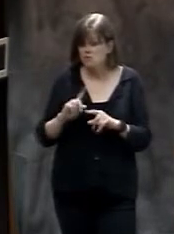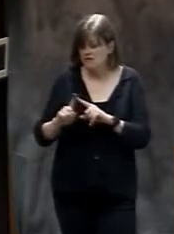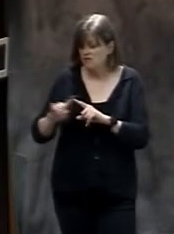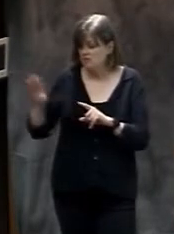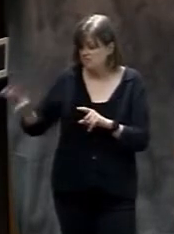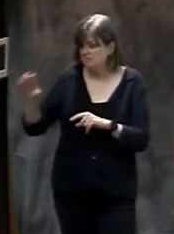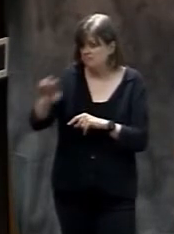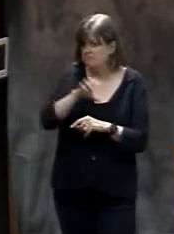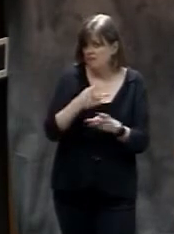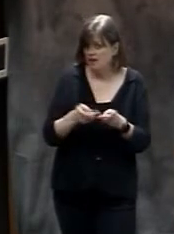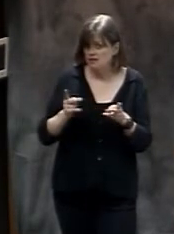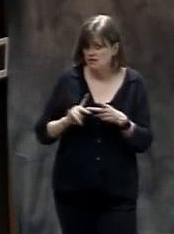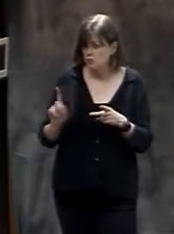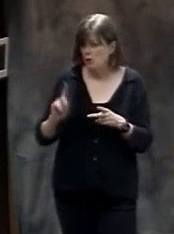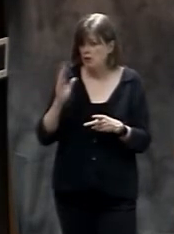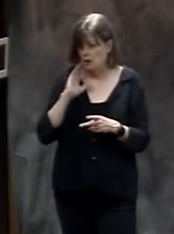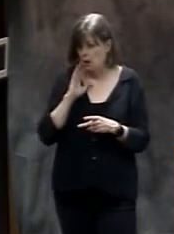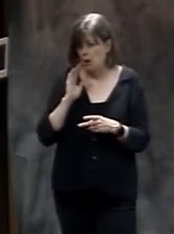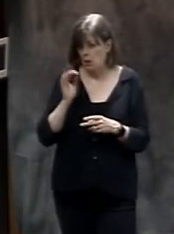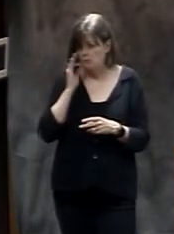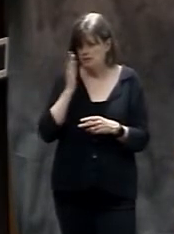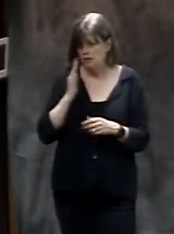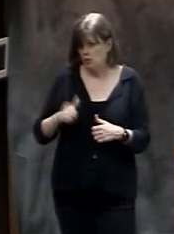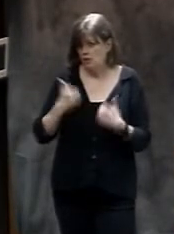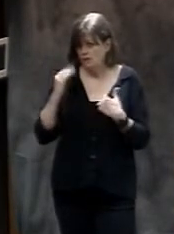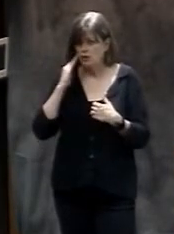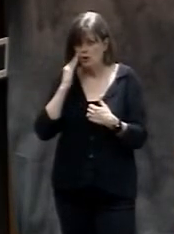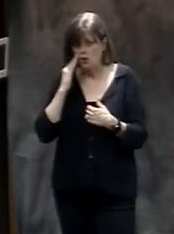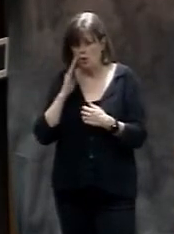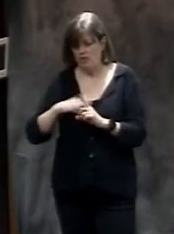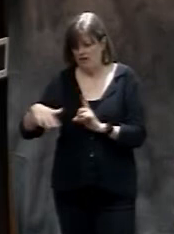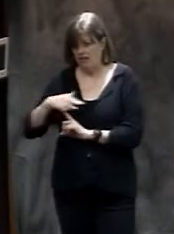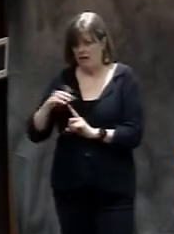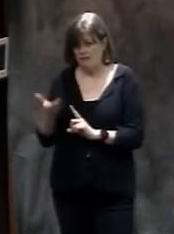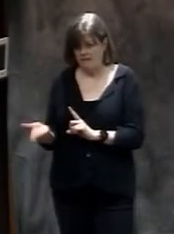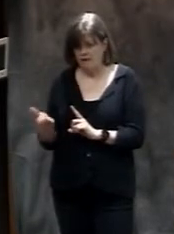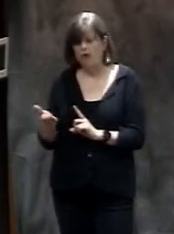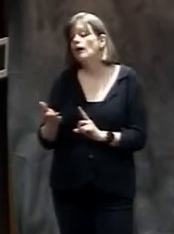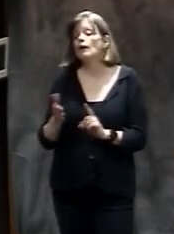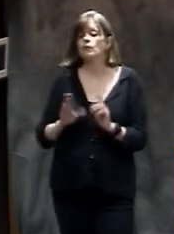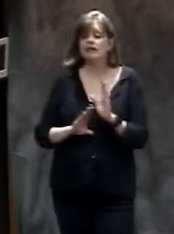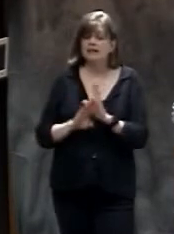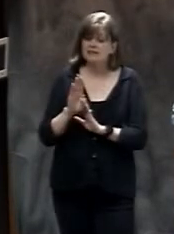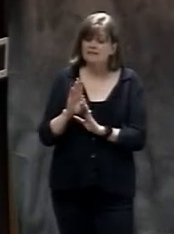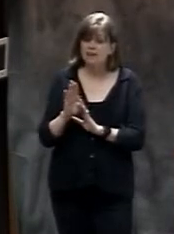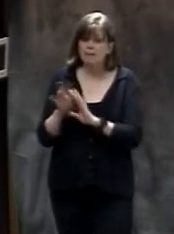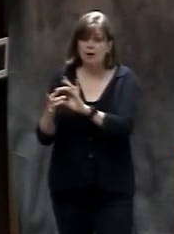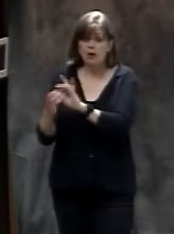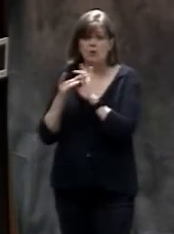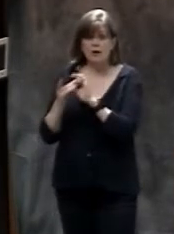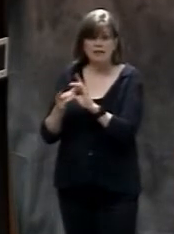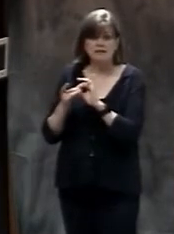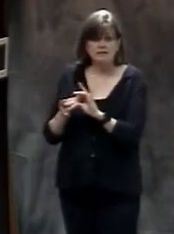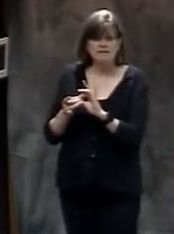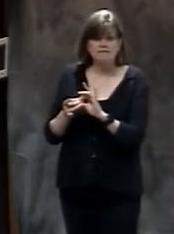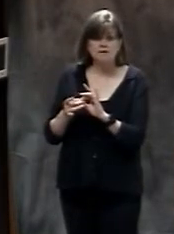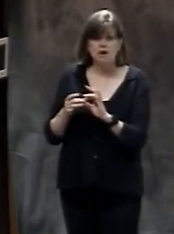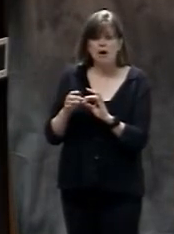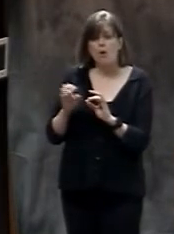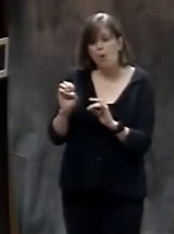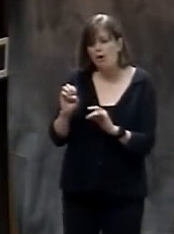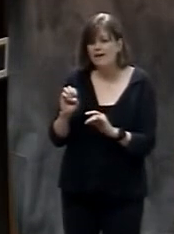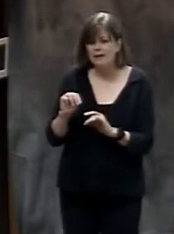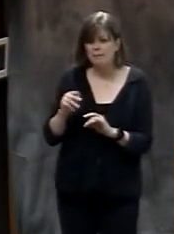we find this mosquito, and we know what the climatic conditions there. And we can basically develop a correlative model or an empirical